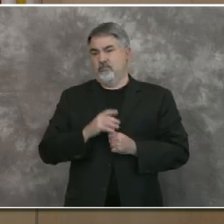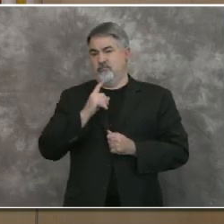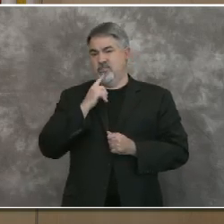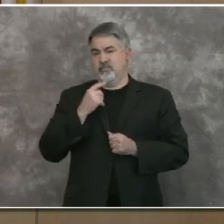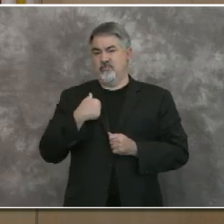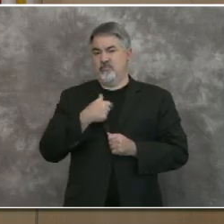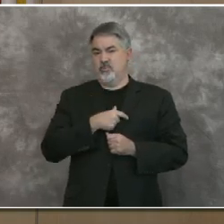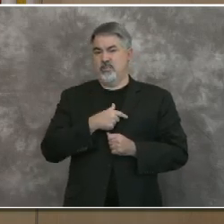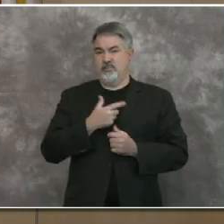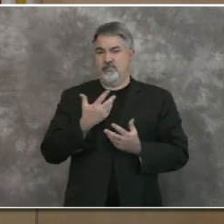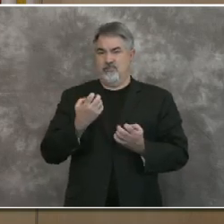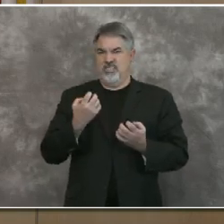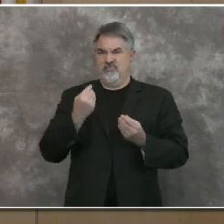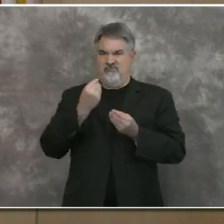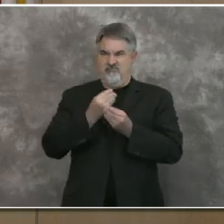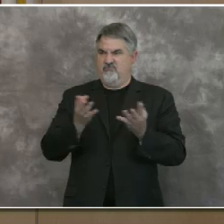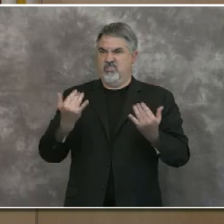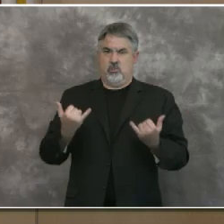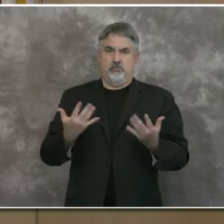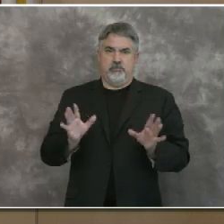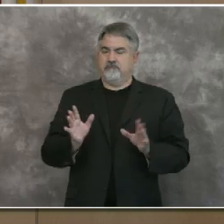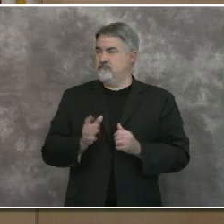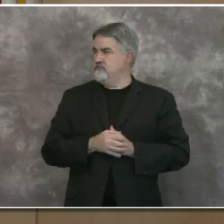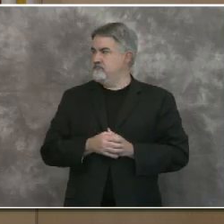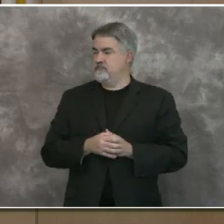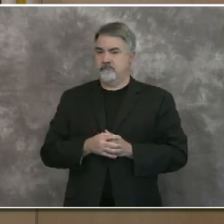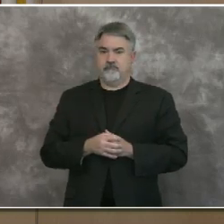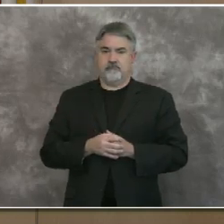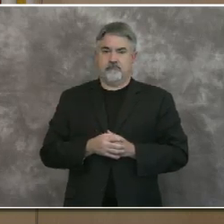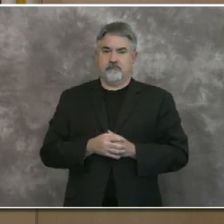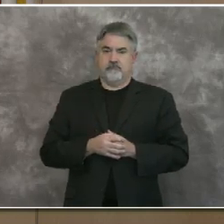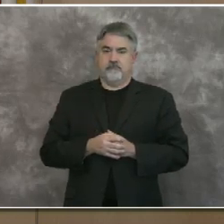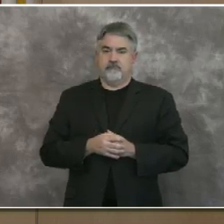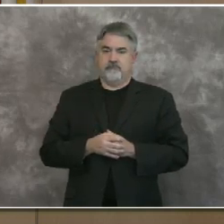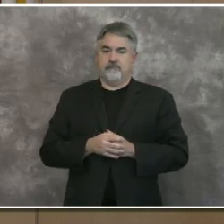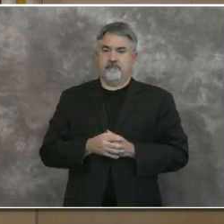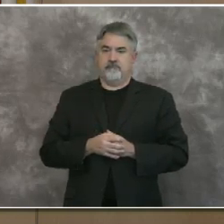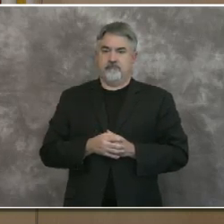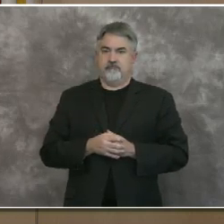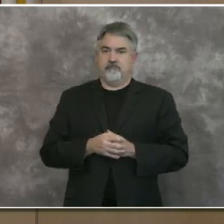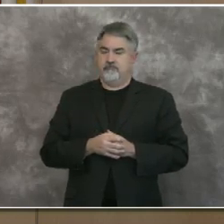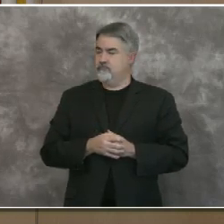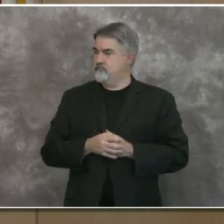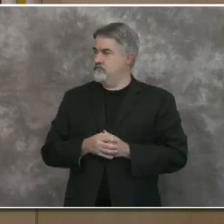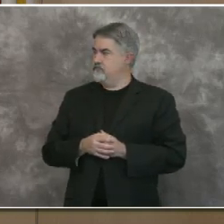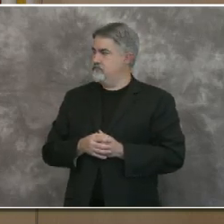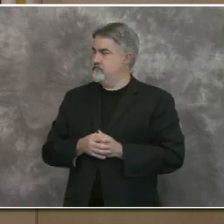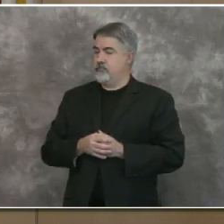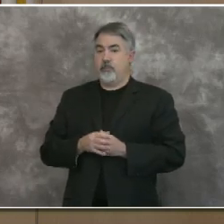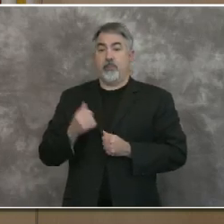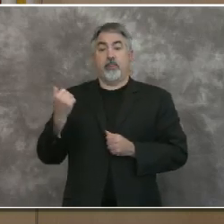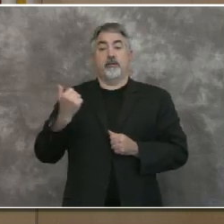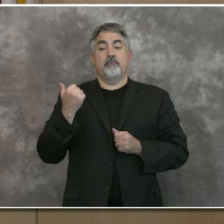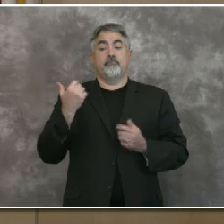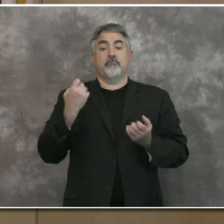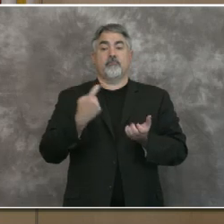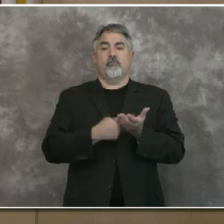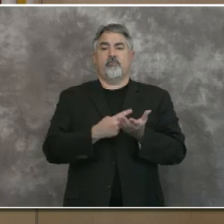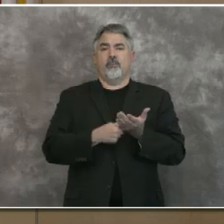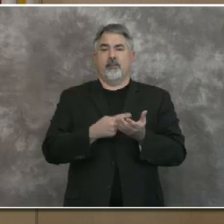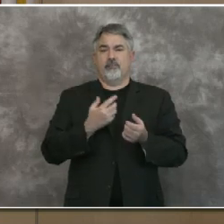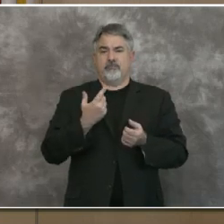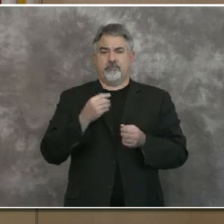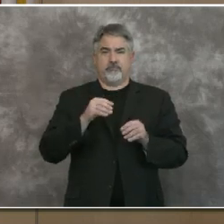reported here today who lost their lives due to COVID-19. So in regards to reported outbreaks